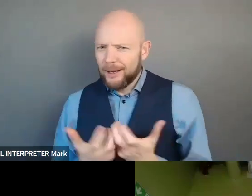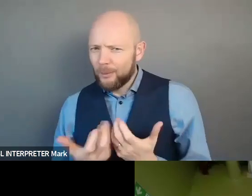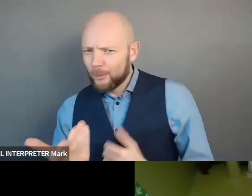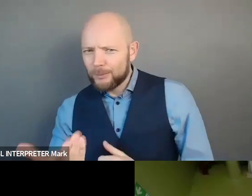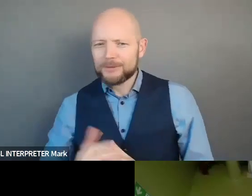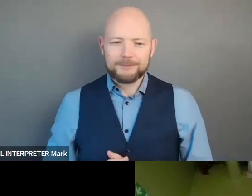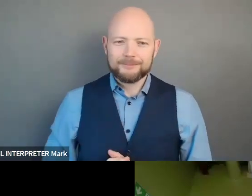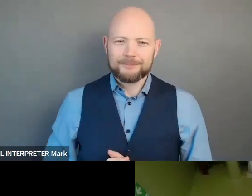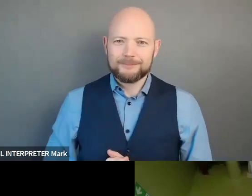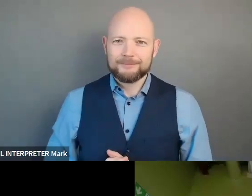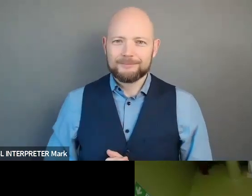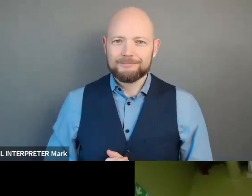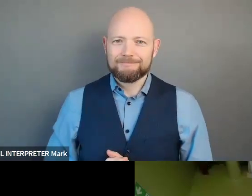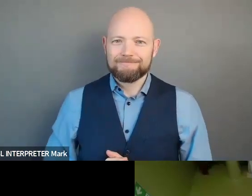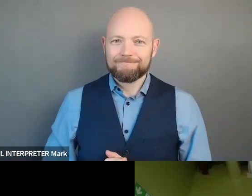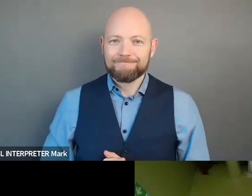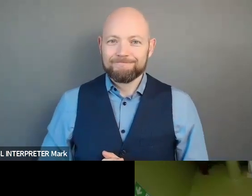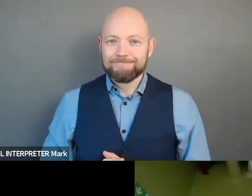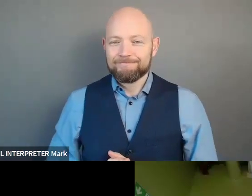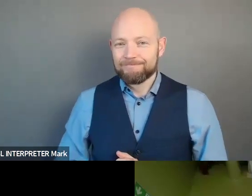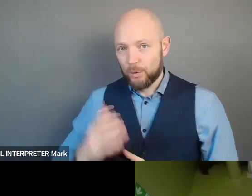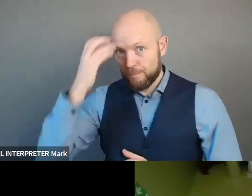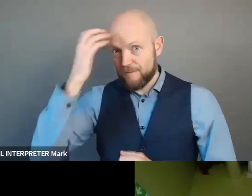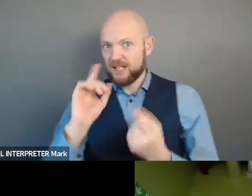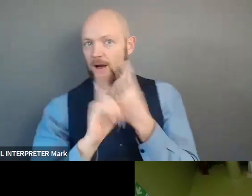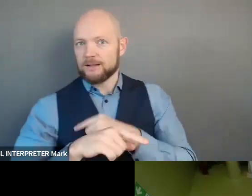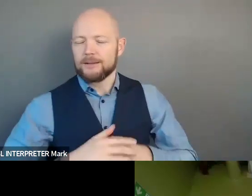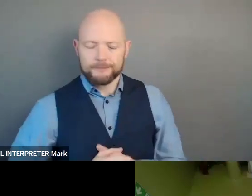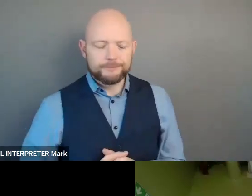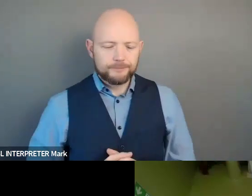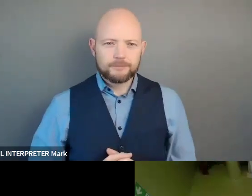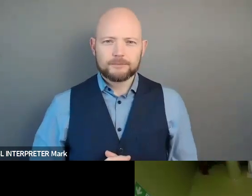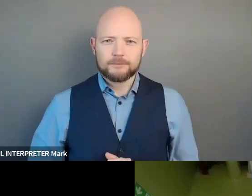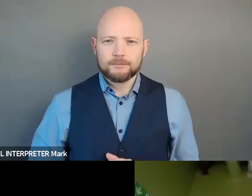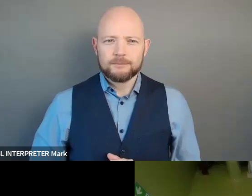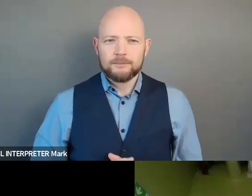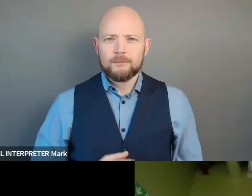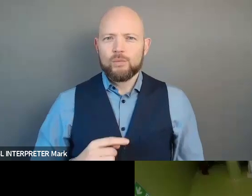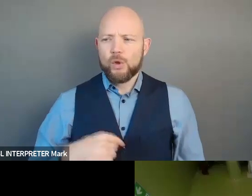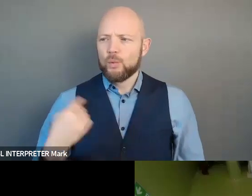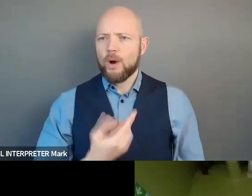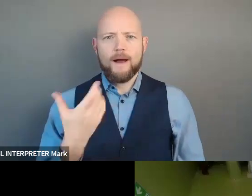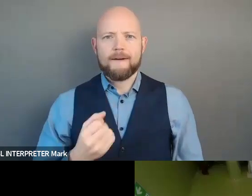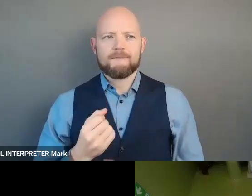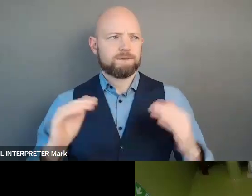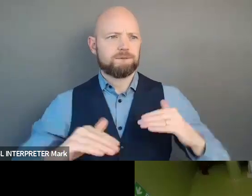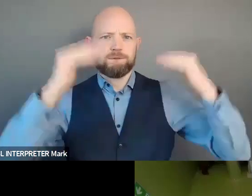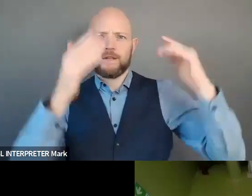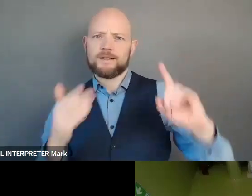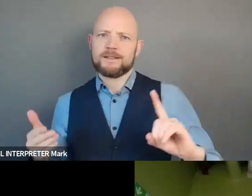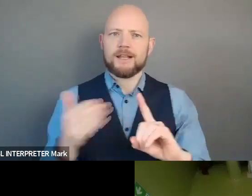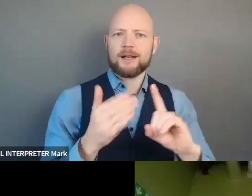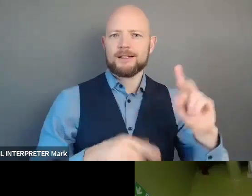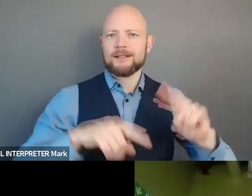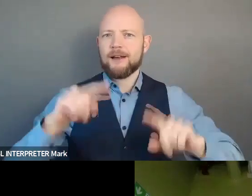pleased at the results. We set a very high target for diversity within the